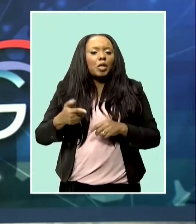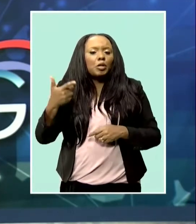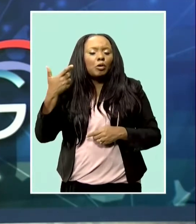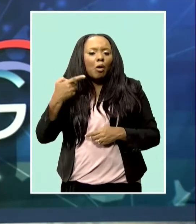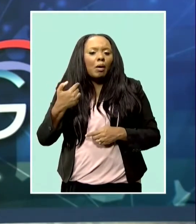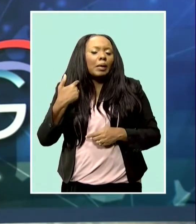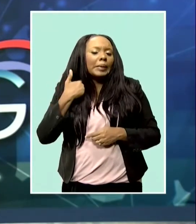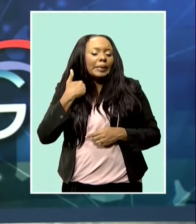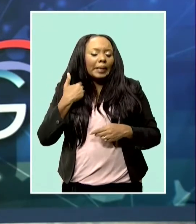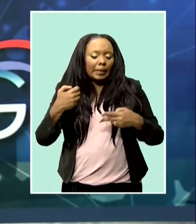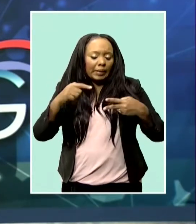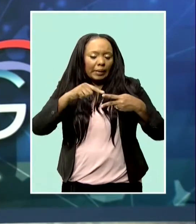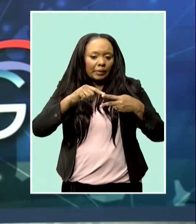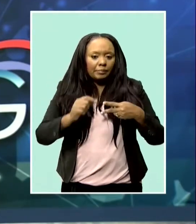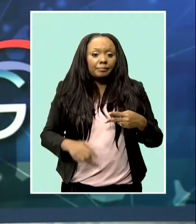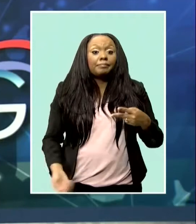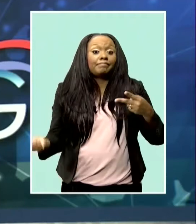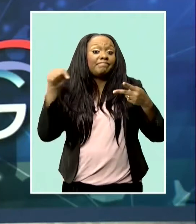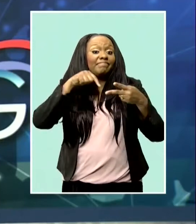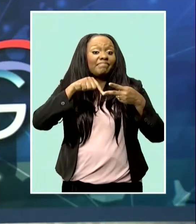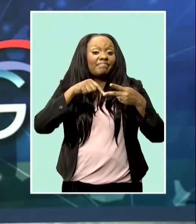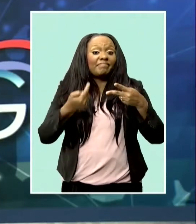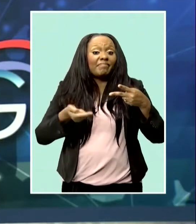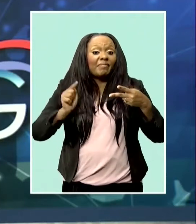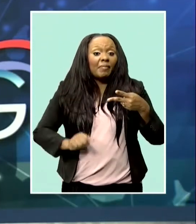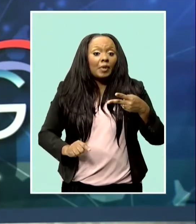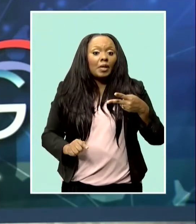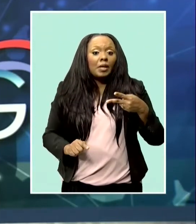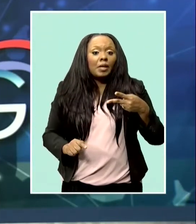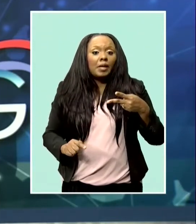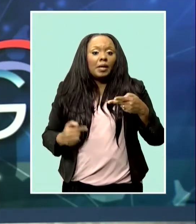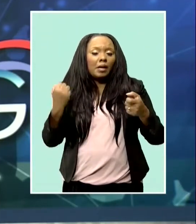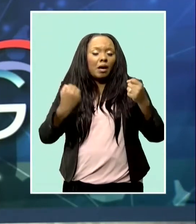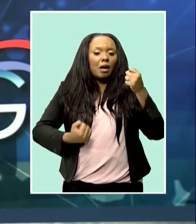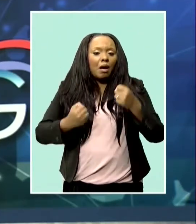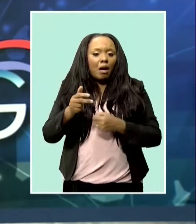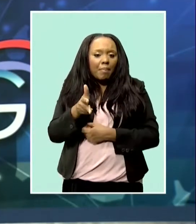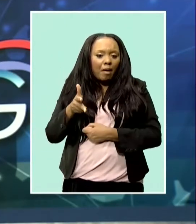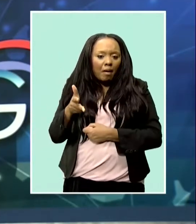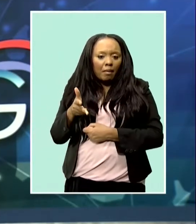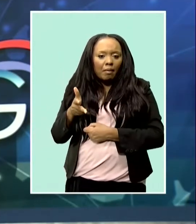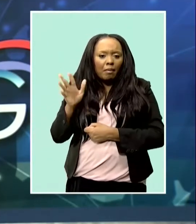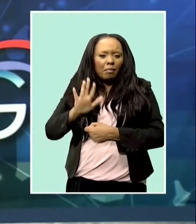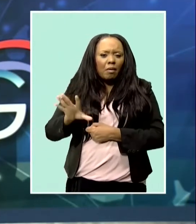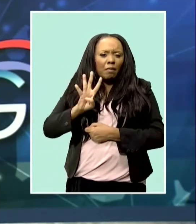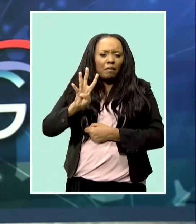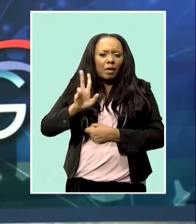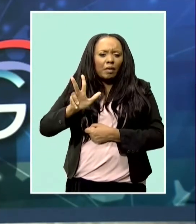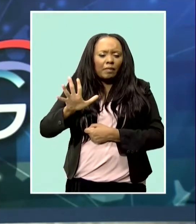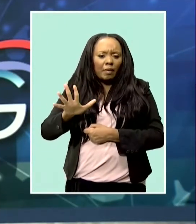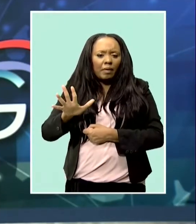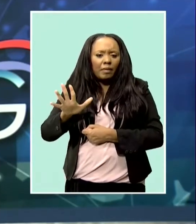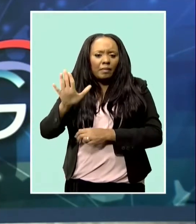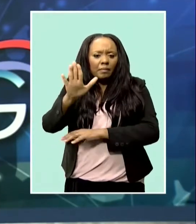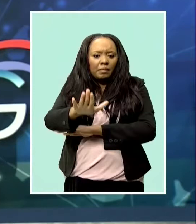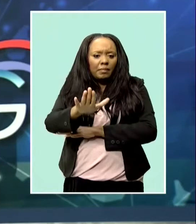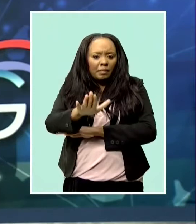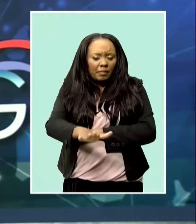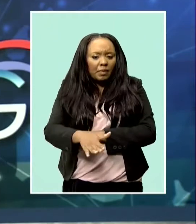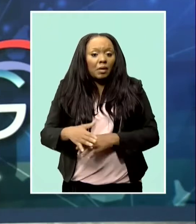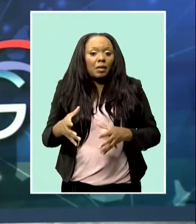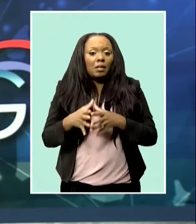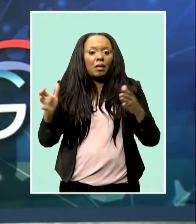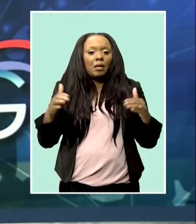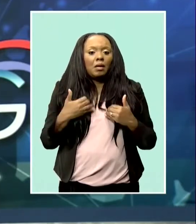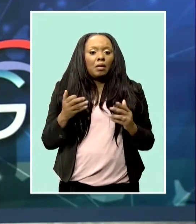neck. The other shooting incident took place in the car park of a local business around 4:35 p.m. It was revealed several